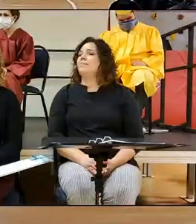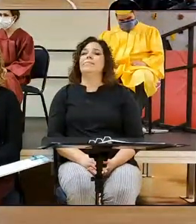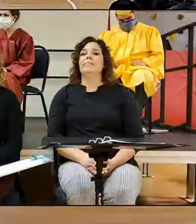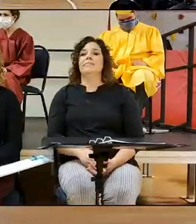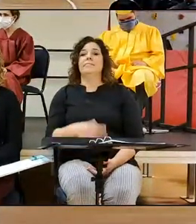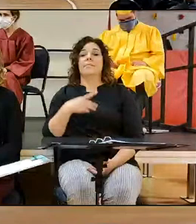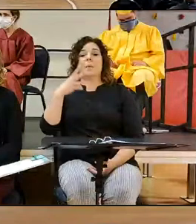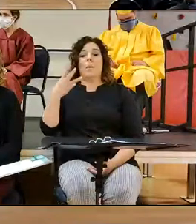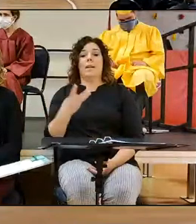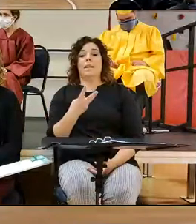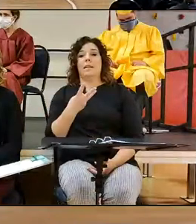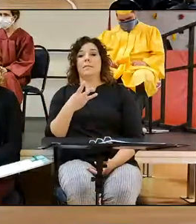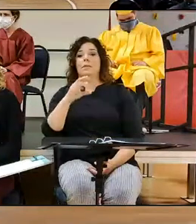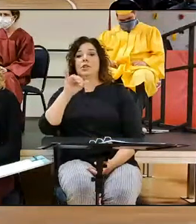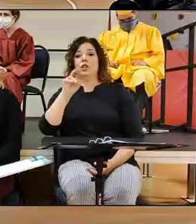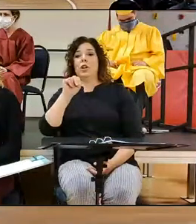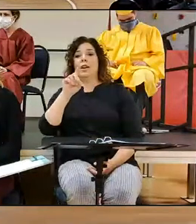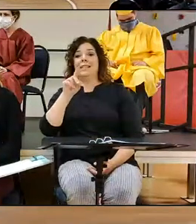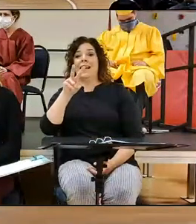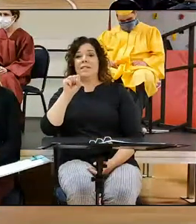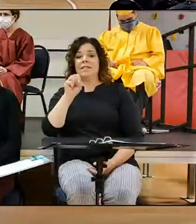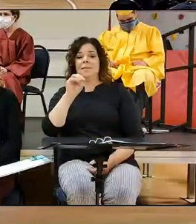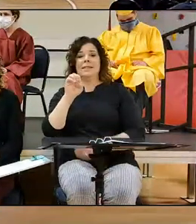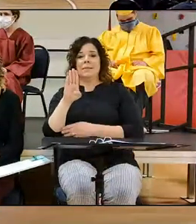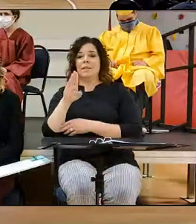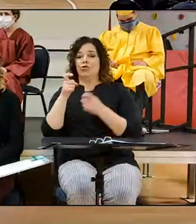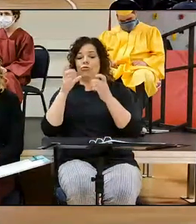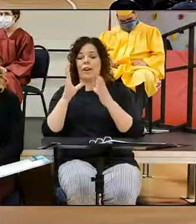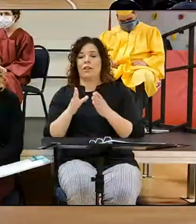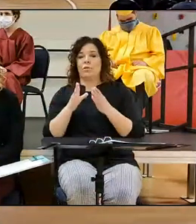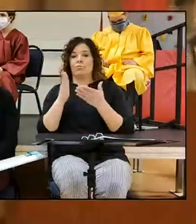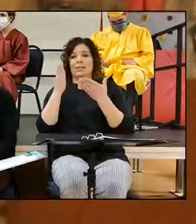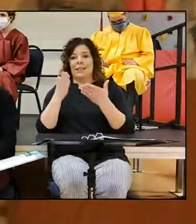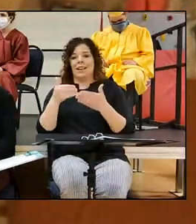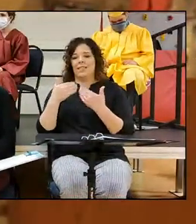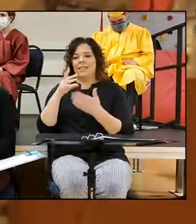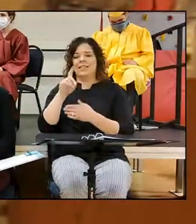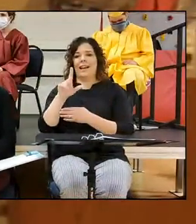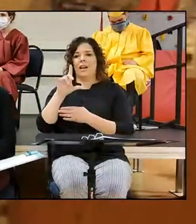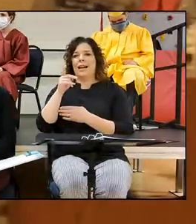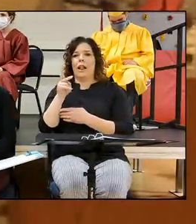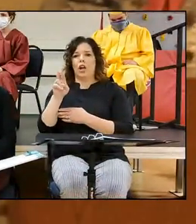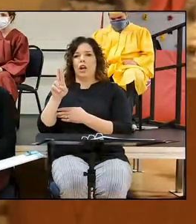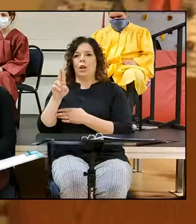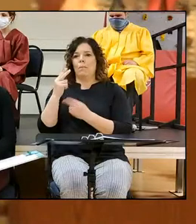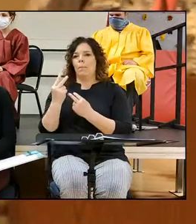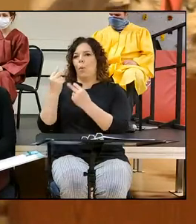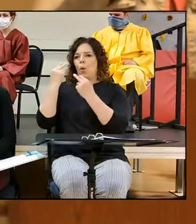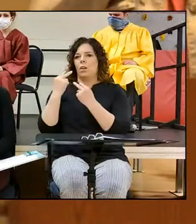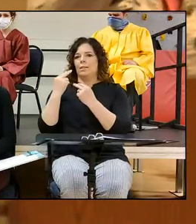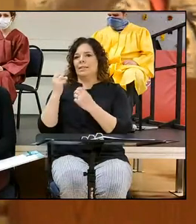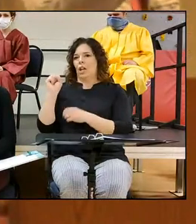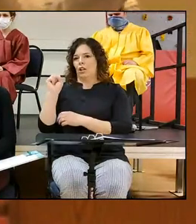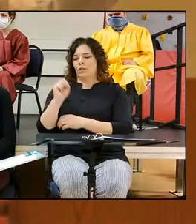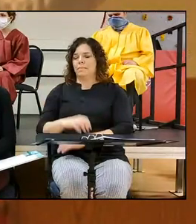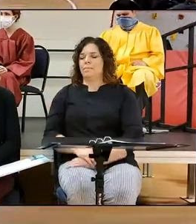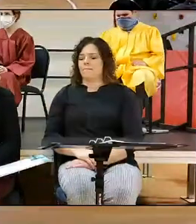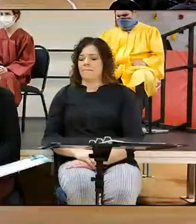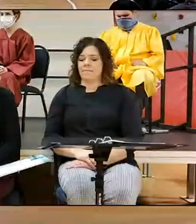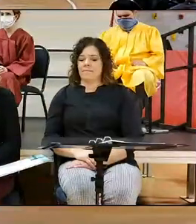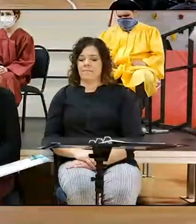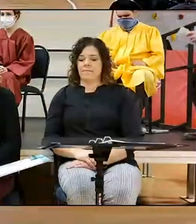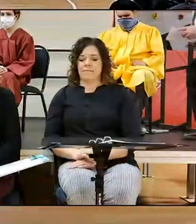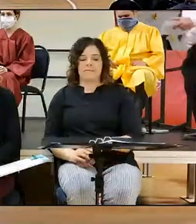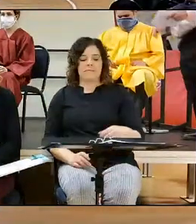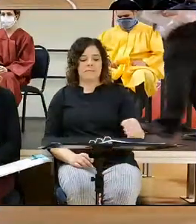podium. I'd like to welcome John Davis, our MSAB director, to present the Daniel Keller Memorial Scholarship. And John is